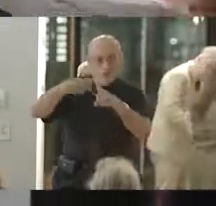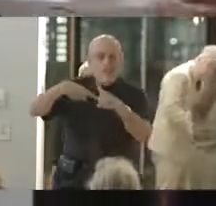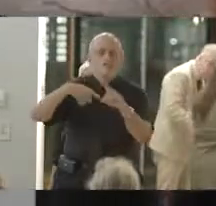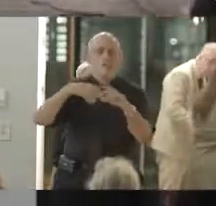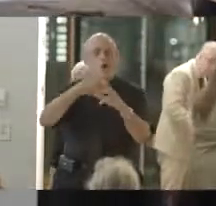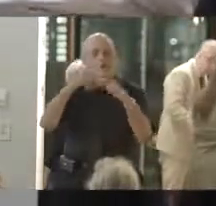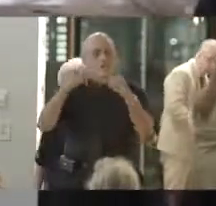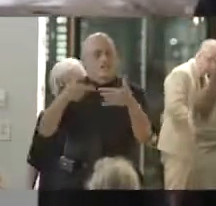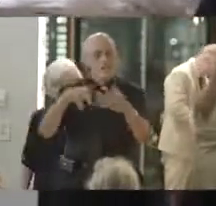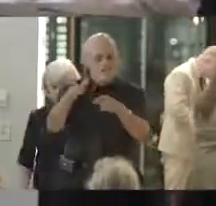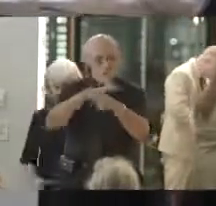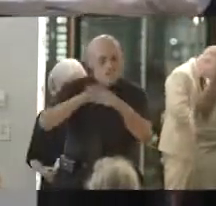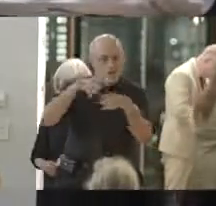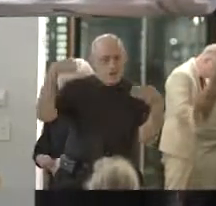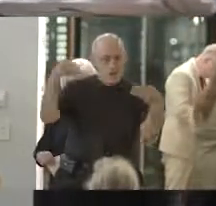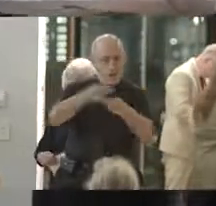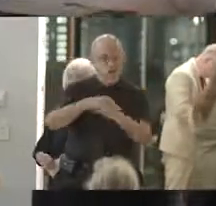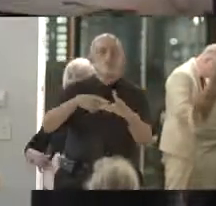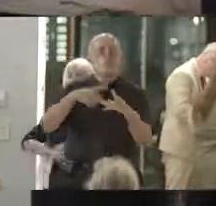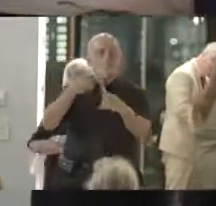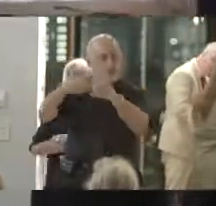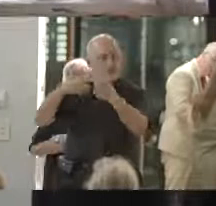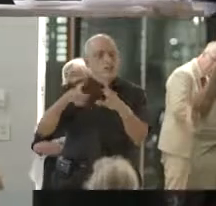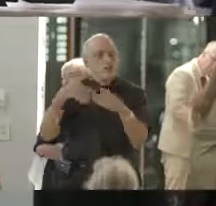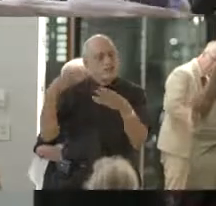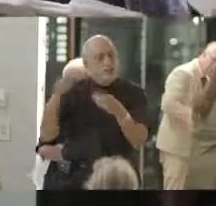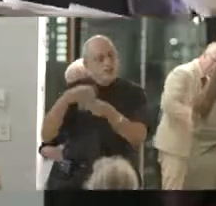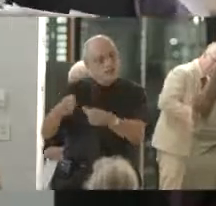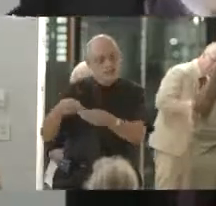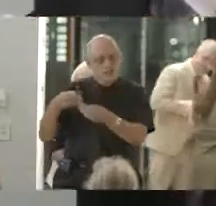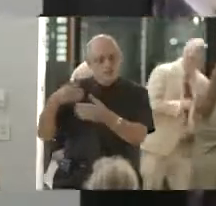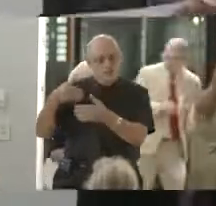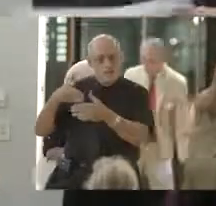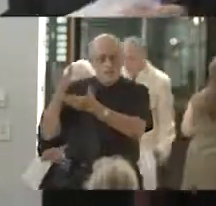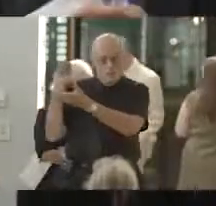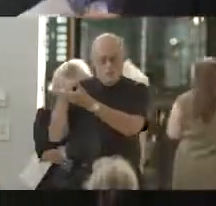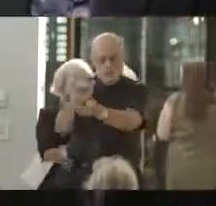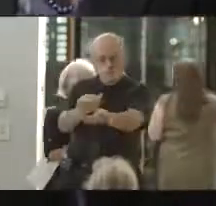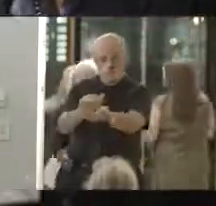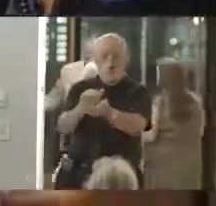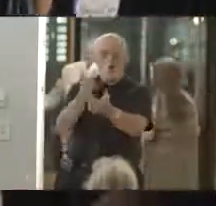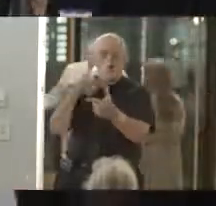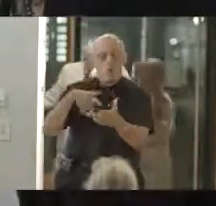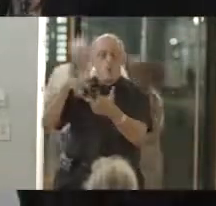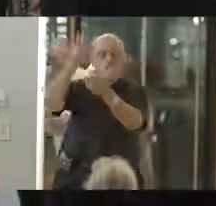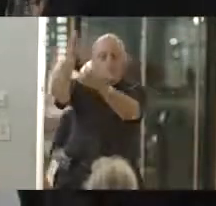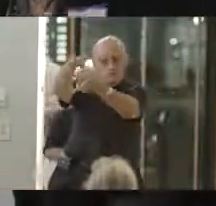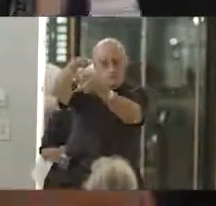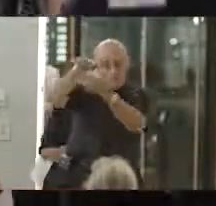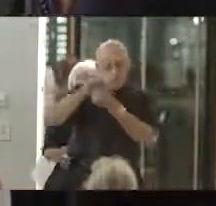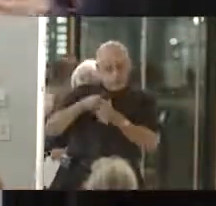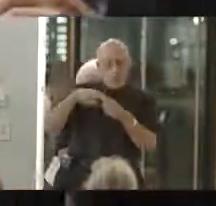other buildings do in the neighborhood, and so this funding stream that Gwen is referencing, you know, we draw down from the revenues